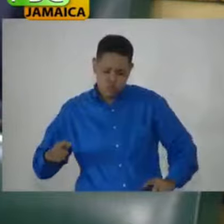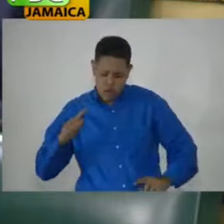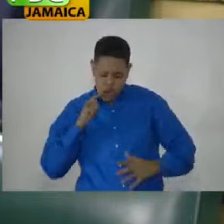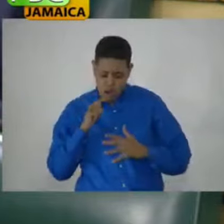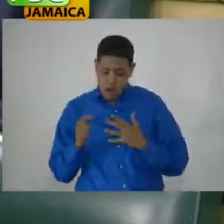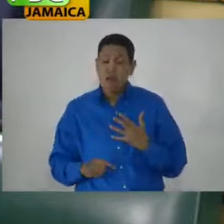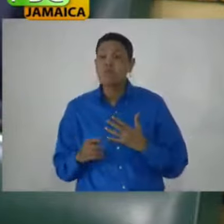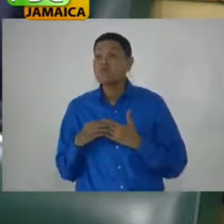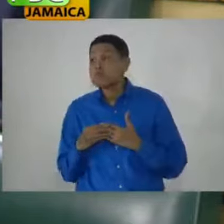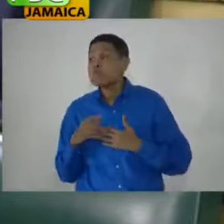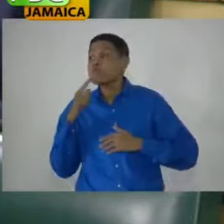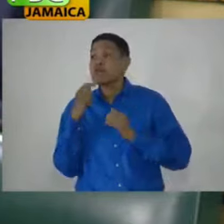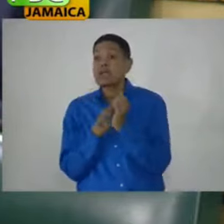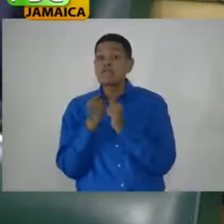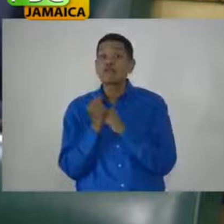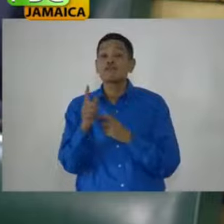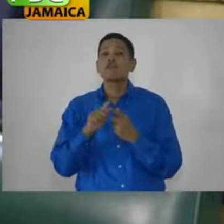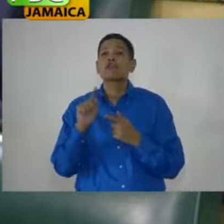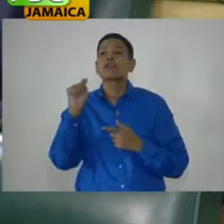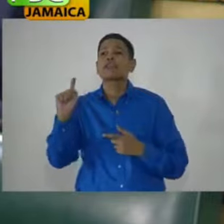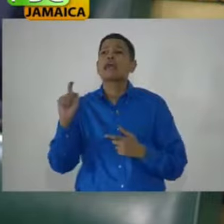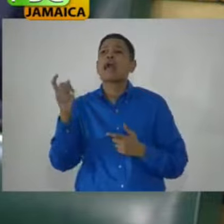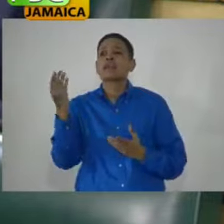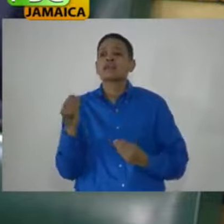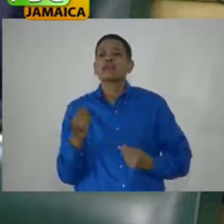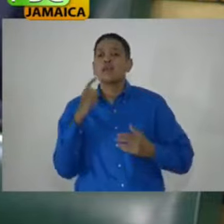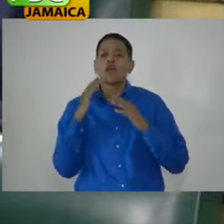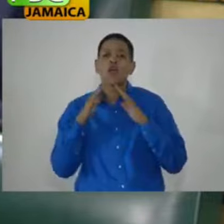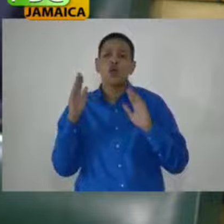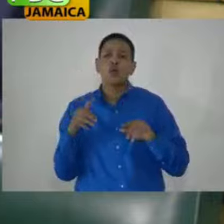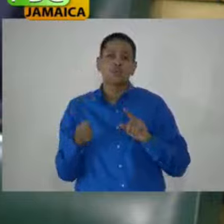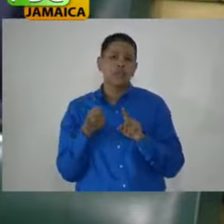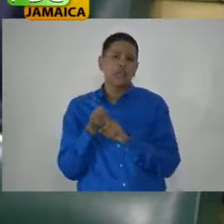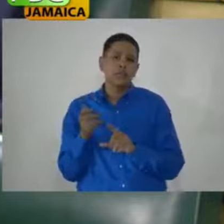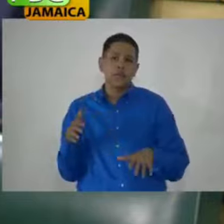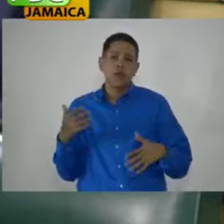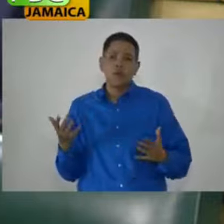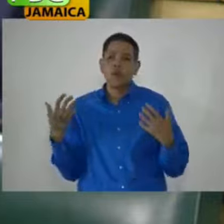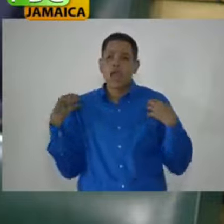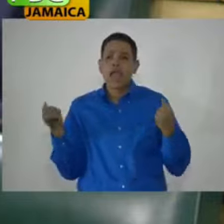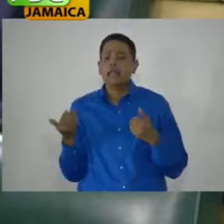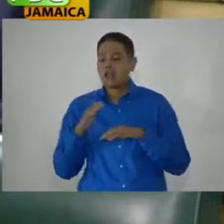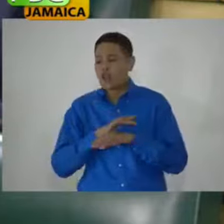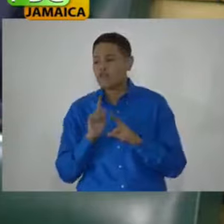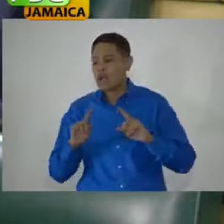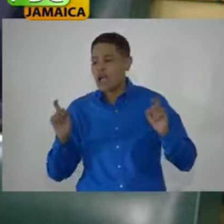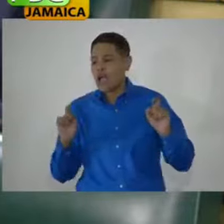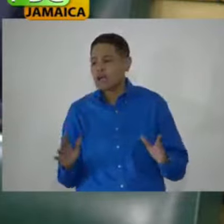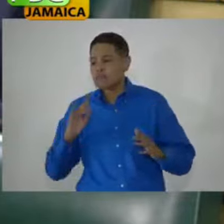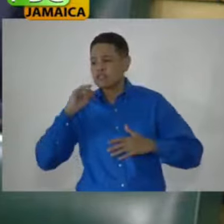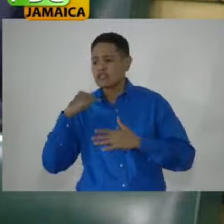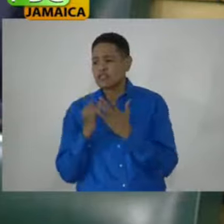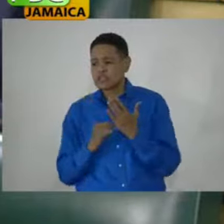eligibility, infrastructure, tax treatment, housing implications, health coverage, administrative design, and